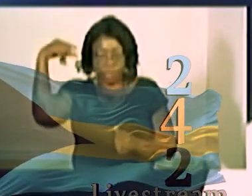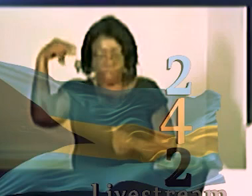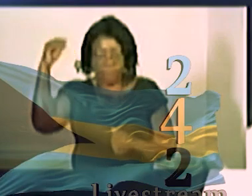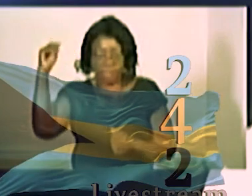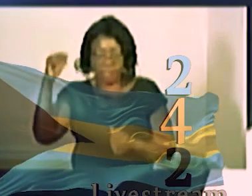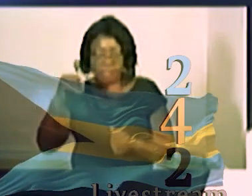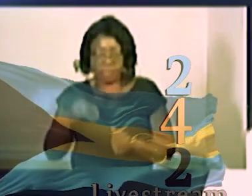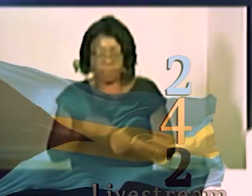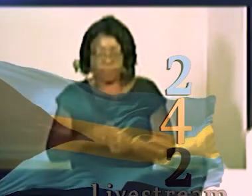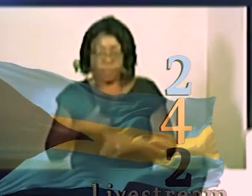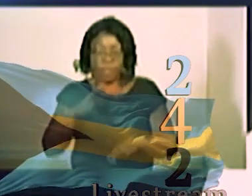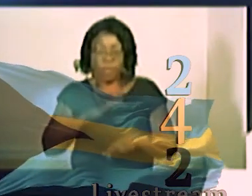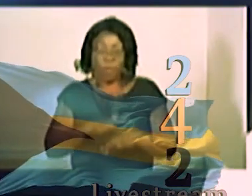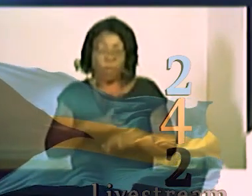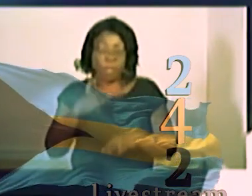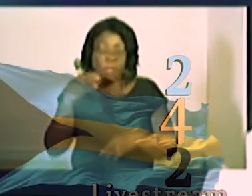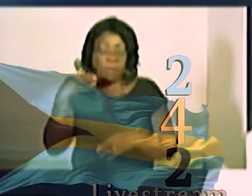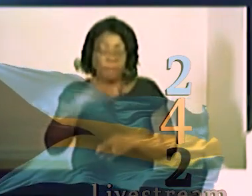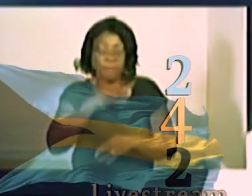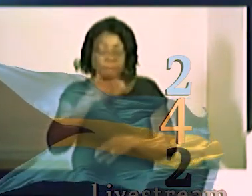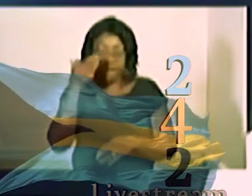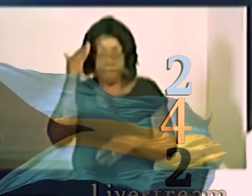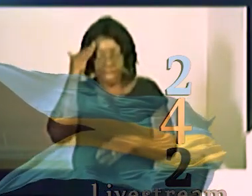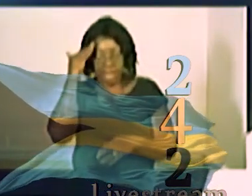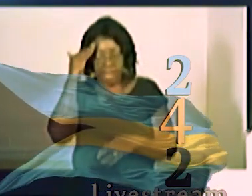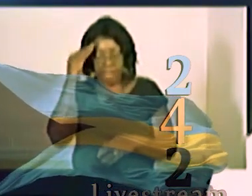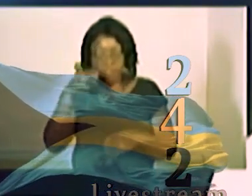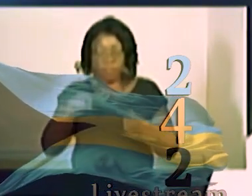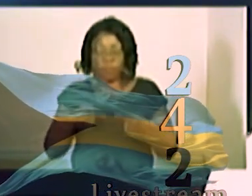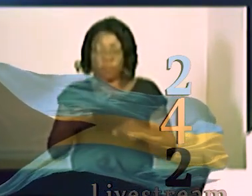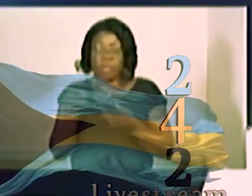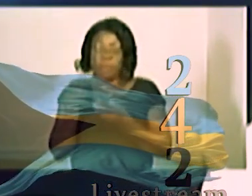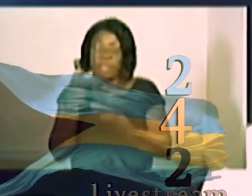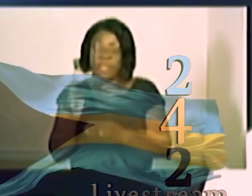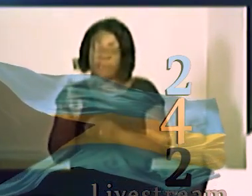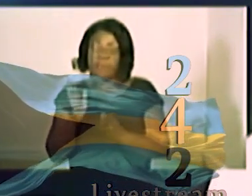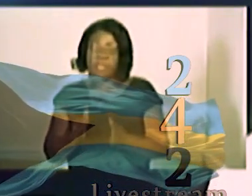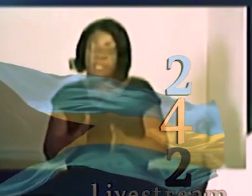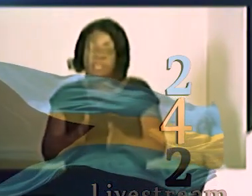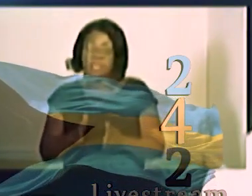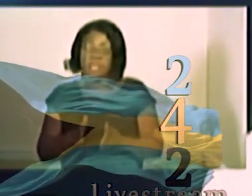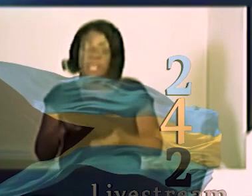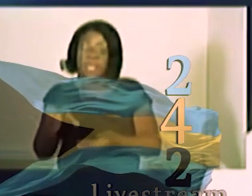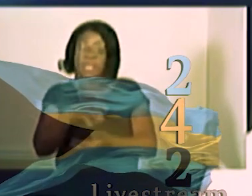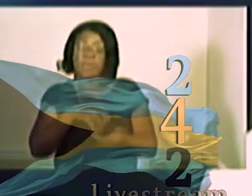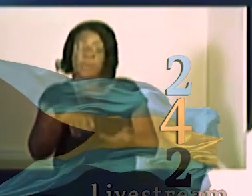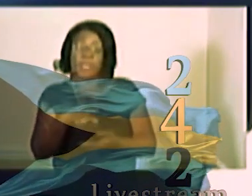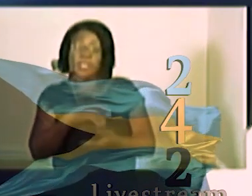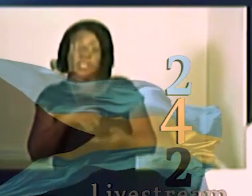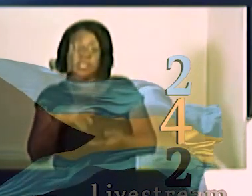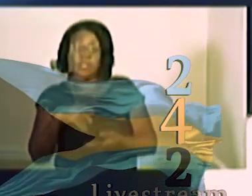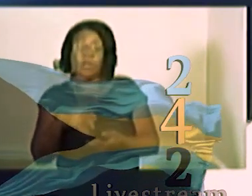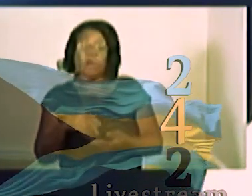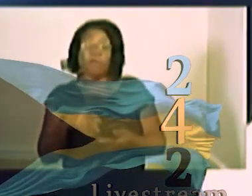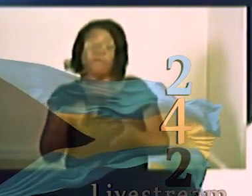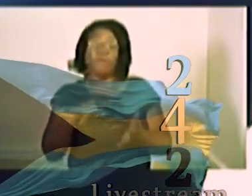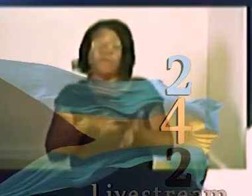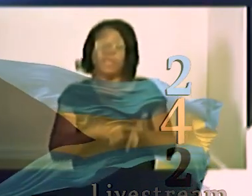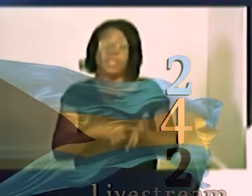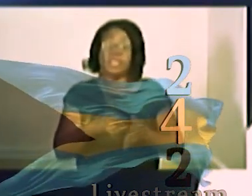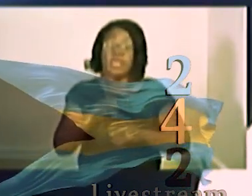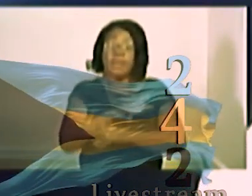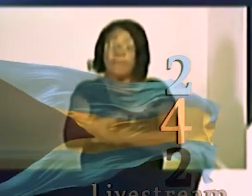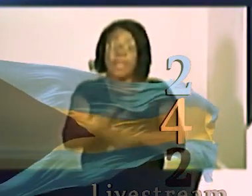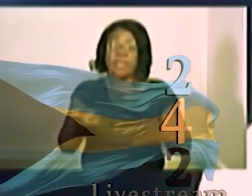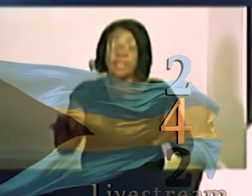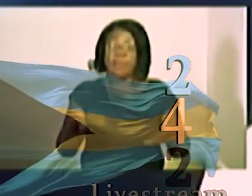Mm-hmm. Sir, on the minds of Grand Bahamians is in the midst of this pandemic and the start of the hurricane season is why the